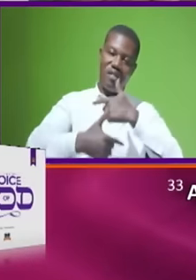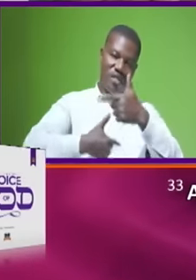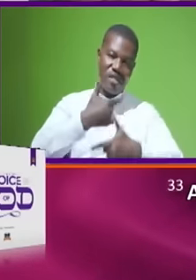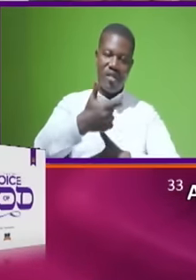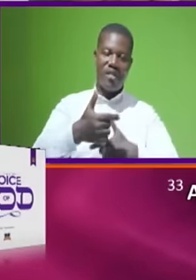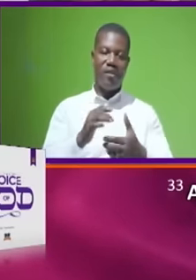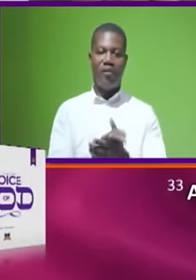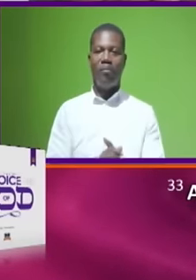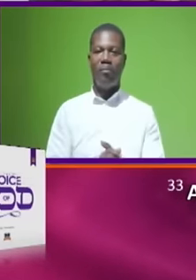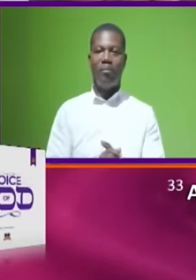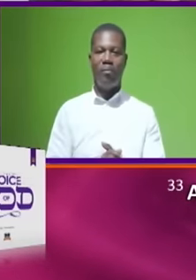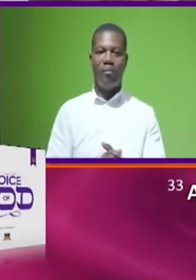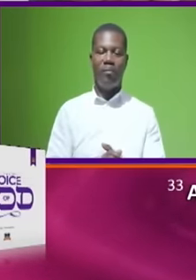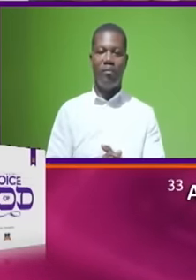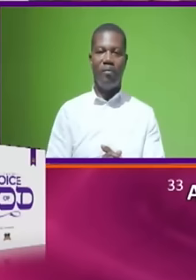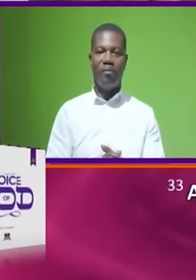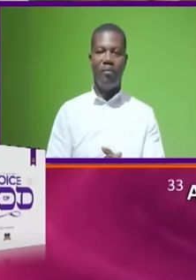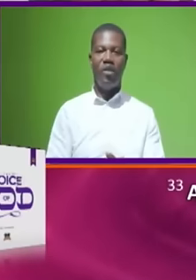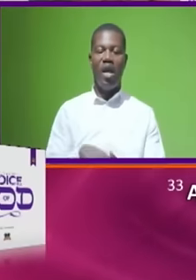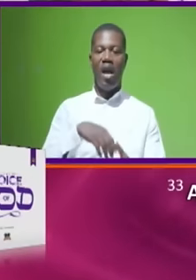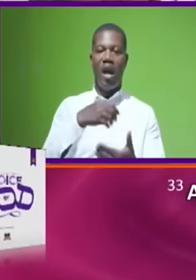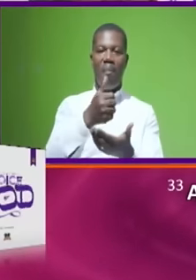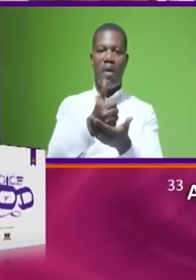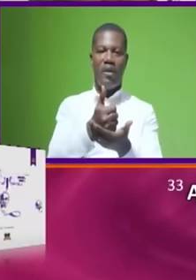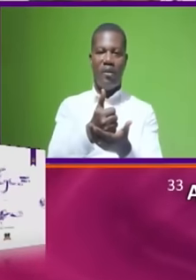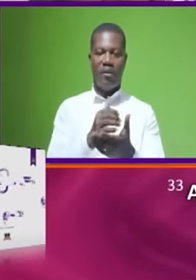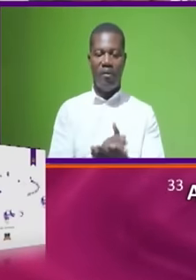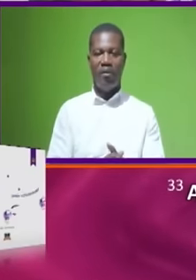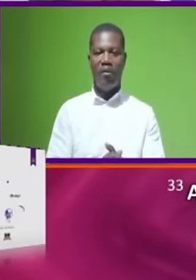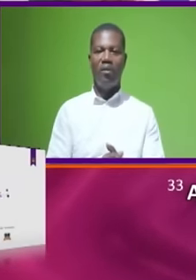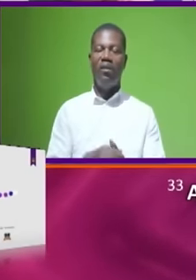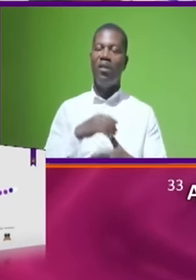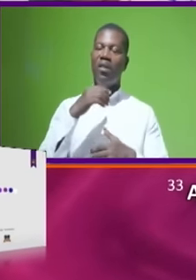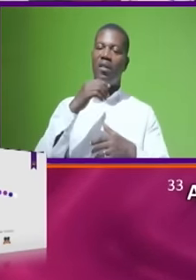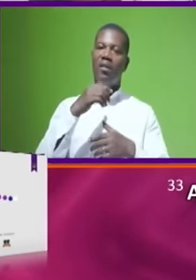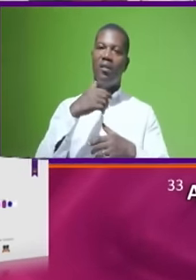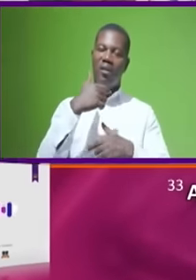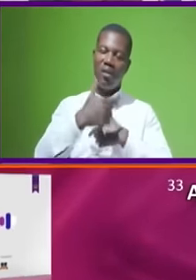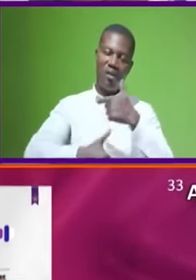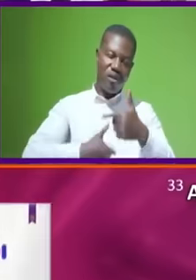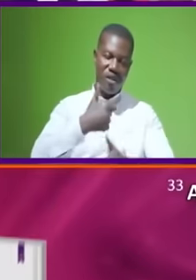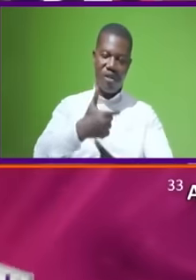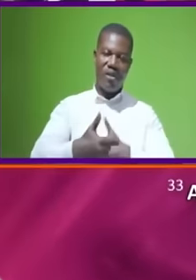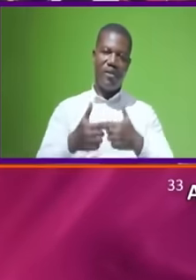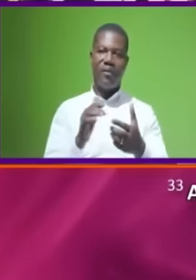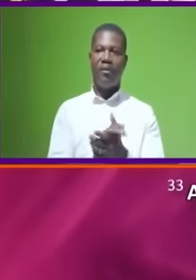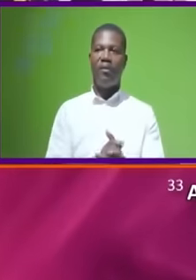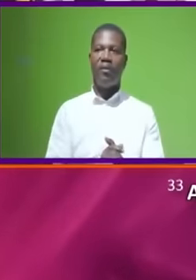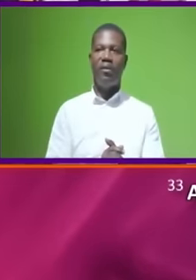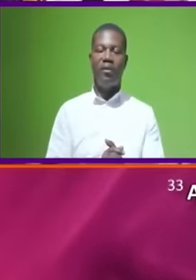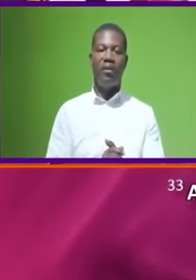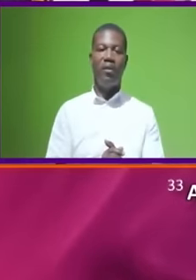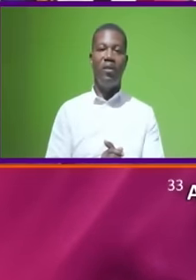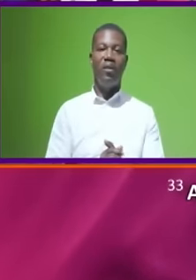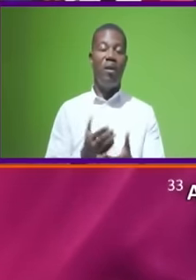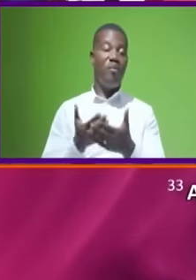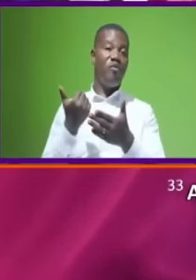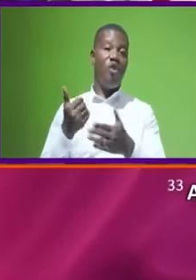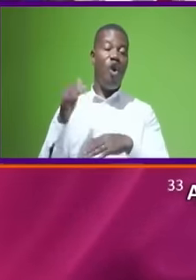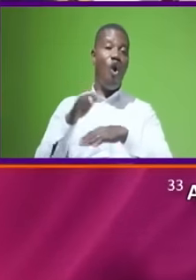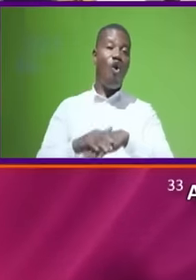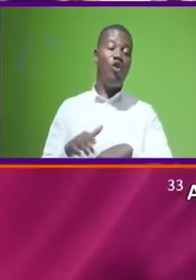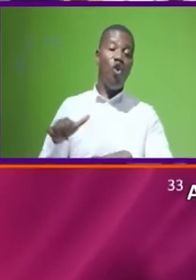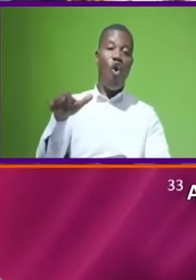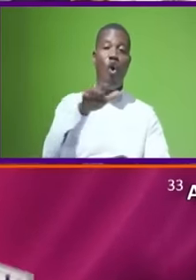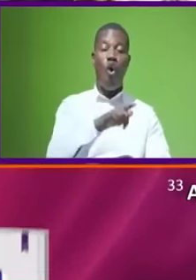scripture says great grace. Amen. Amen. Adam. Never won your nation. So the grace